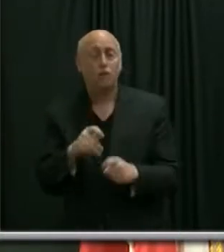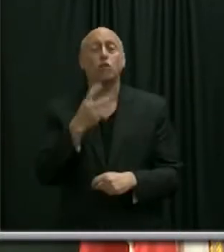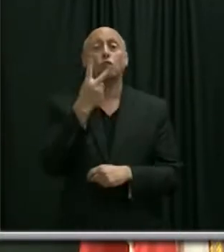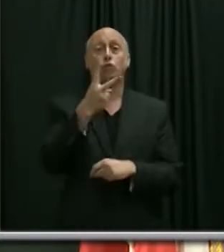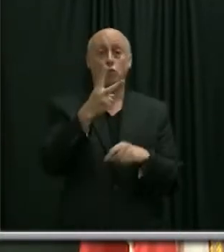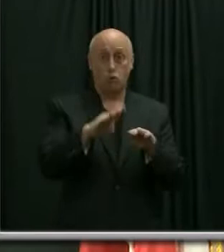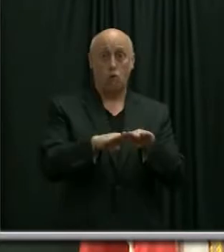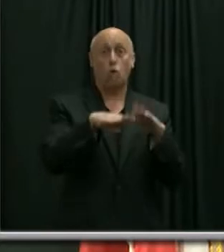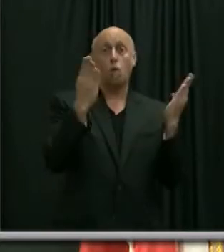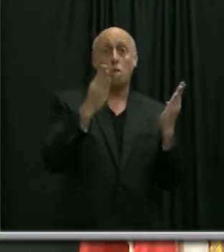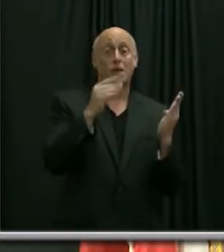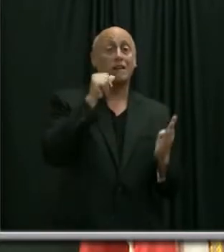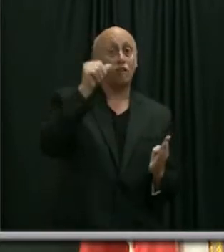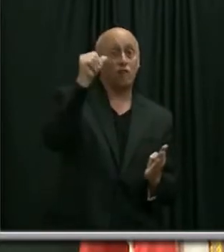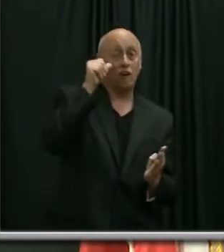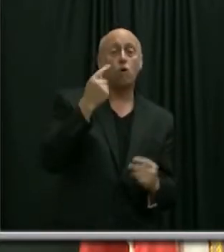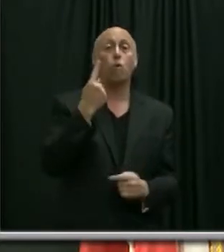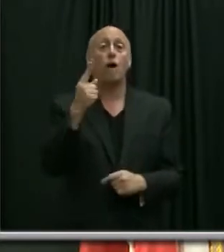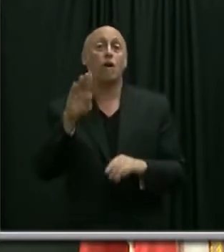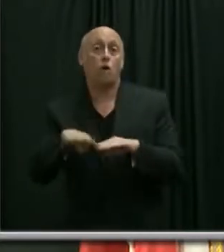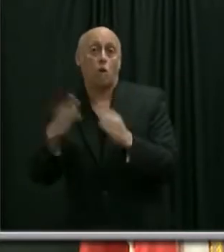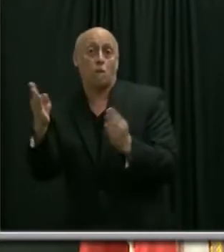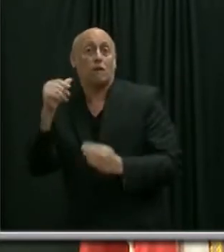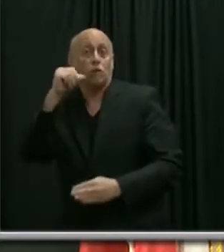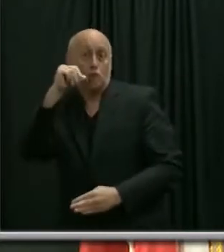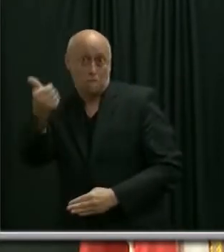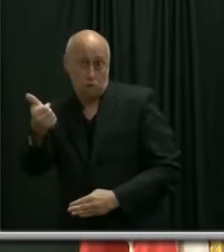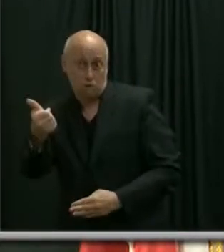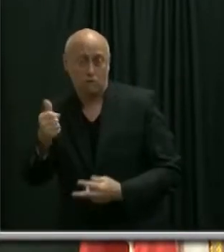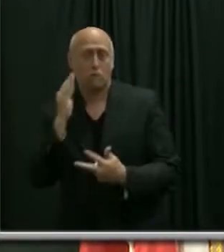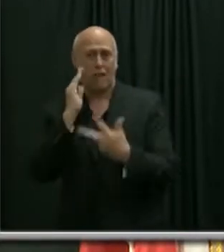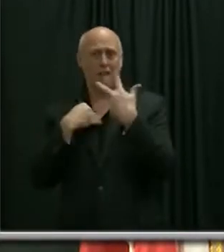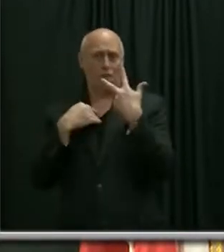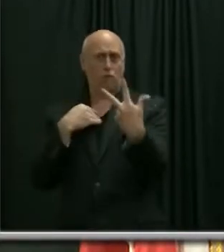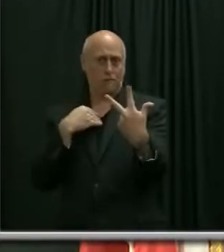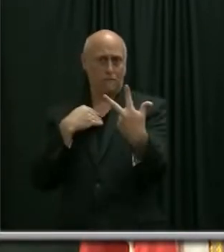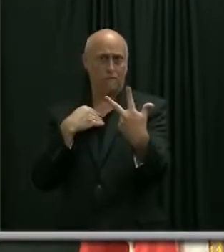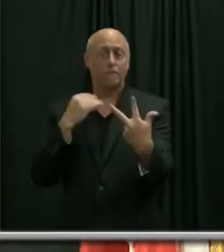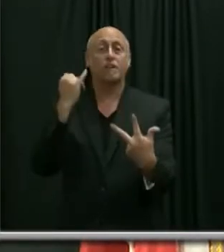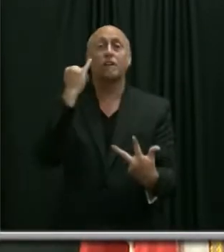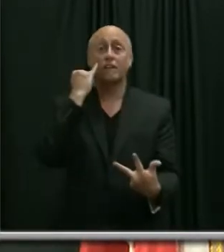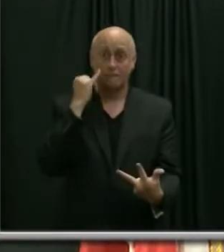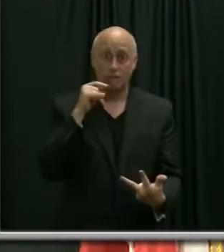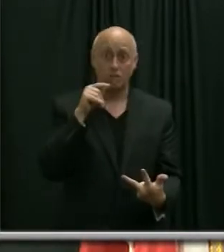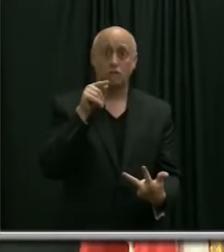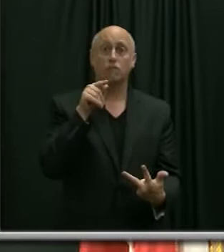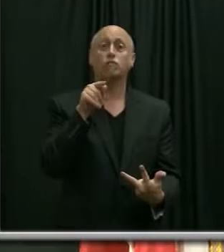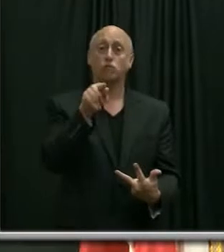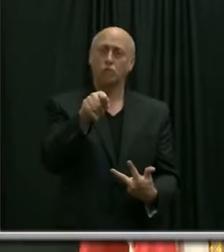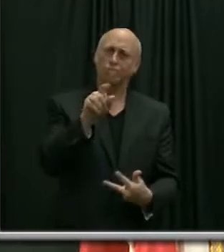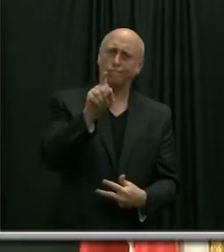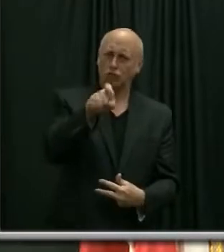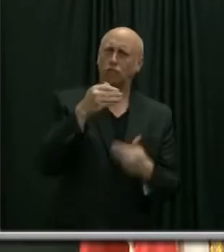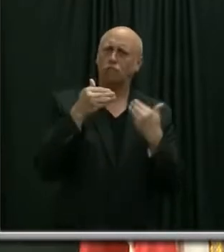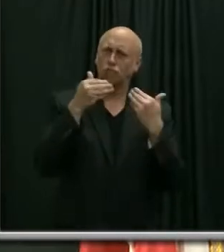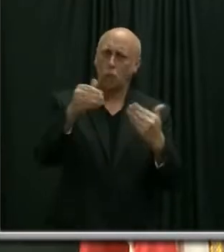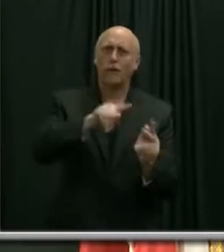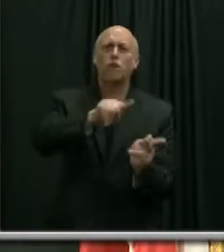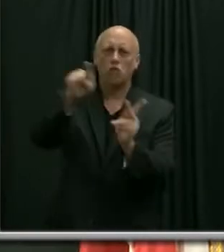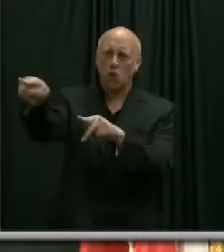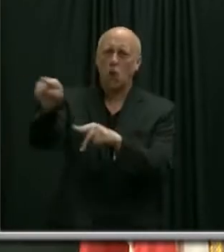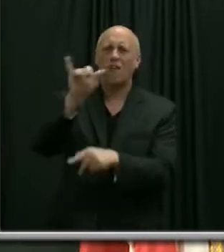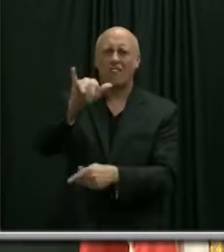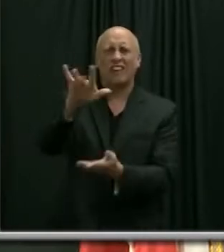tomorrow. These centers will have additional screenings, and if indicated, you will receive a COVID-19 test. The community